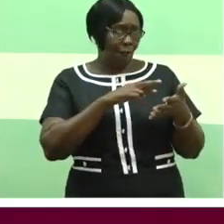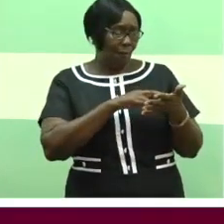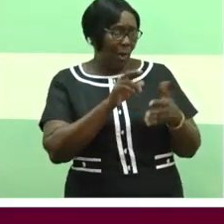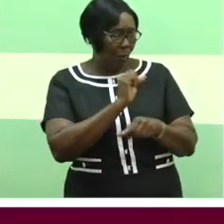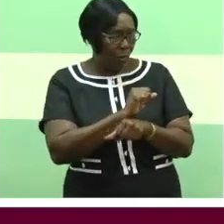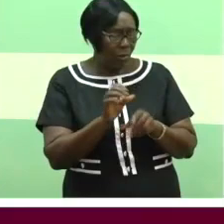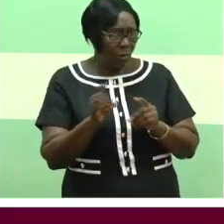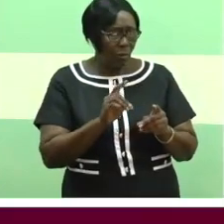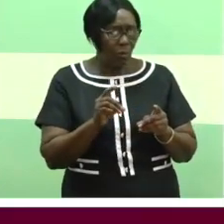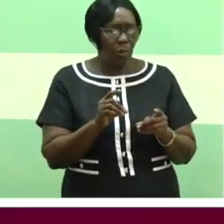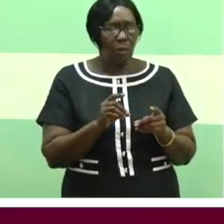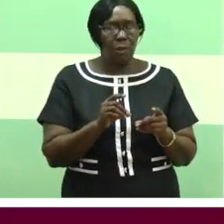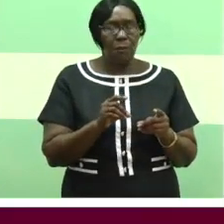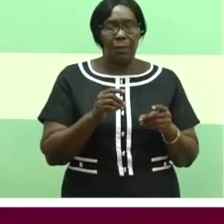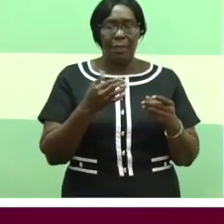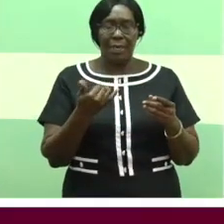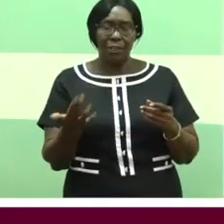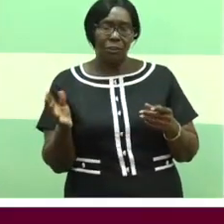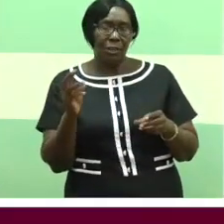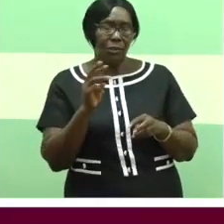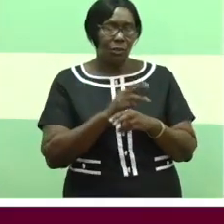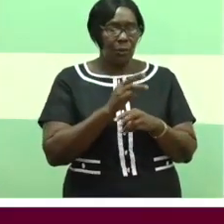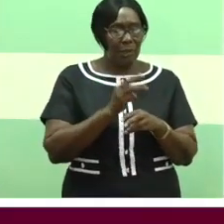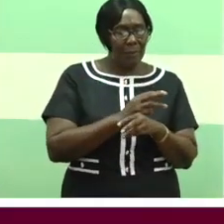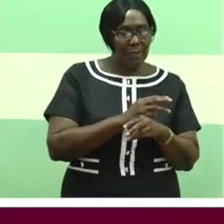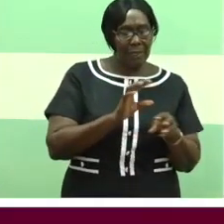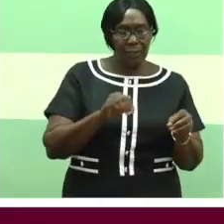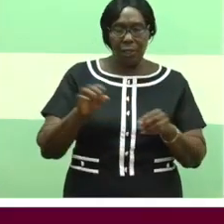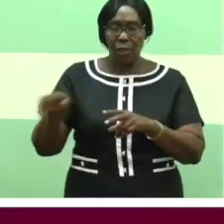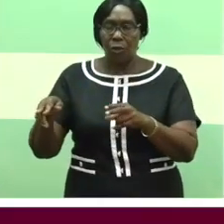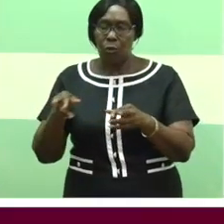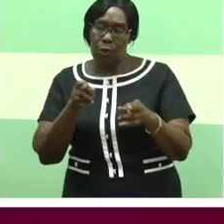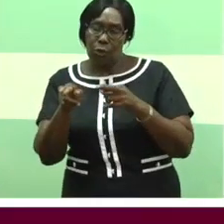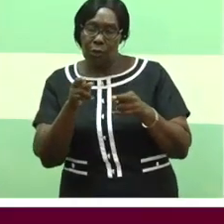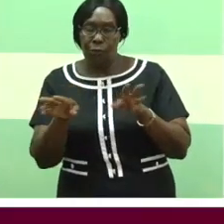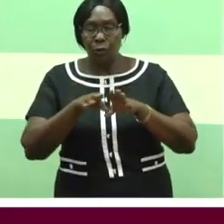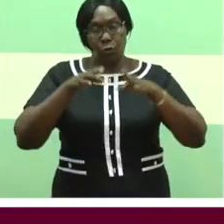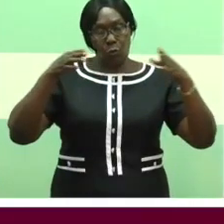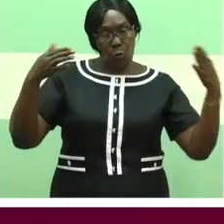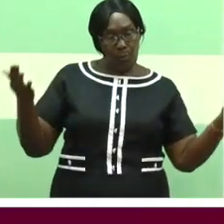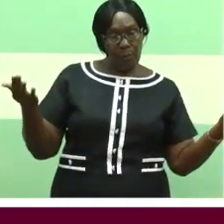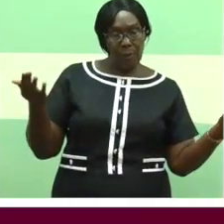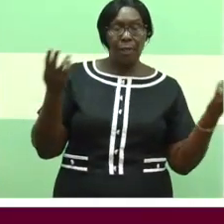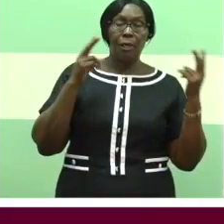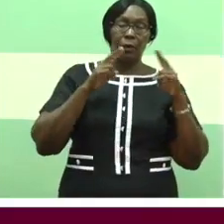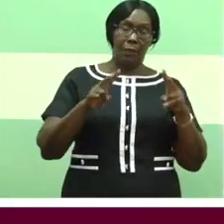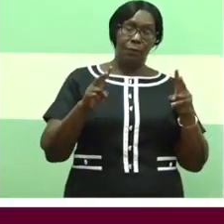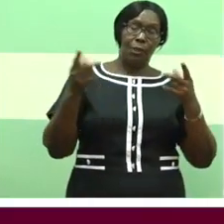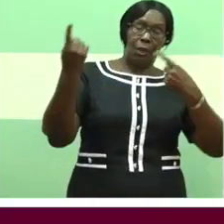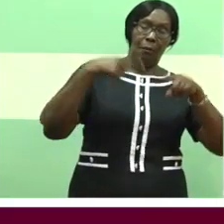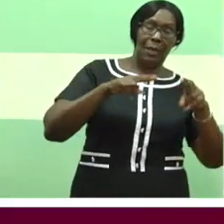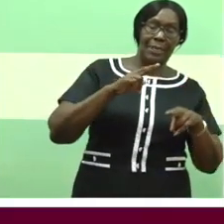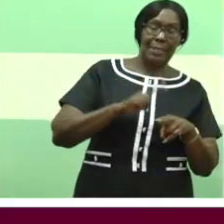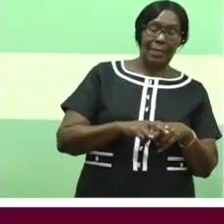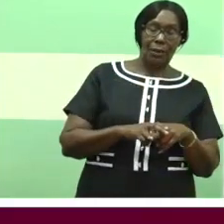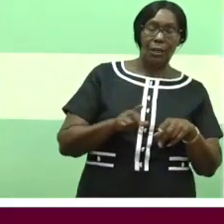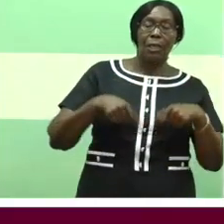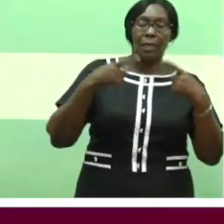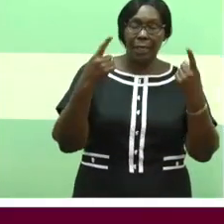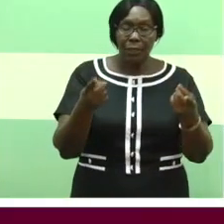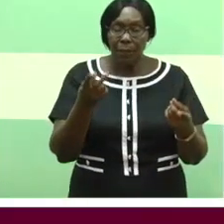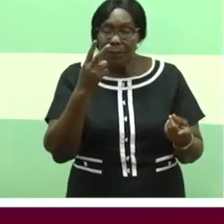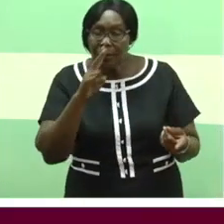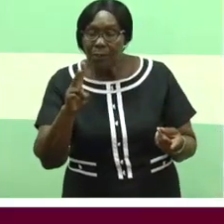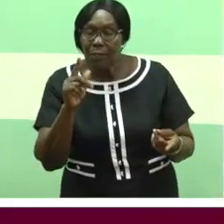So they are there trying to do the math, but then they would get up, they would go to the fridge, open the fridge, they look at the fridge, they come back and sit down. They would get up,